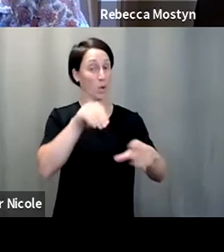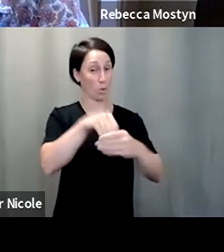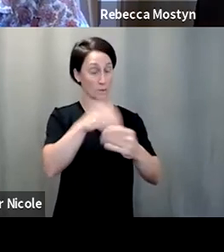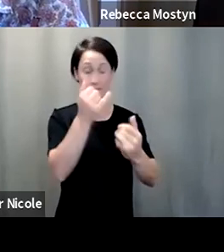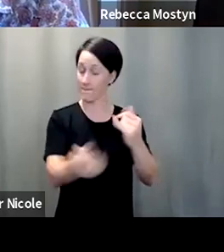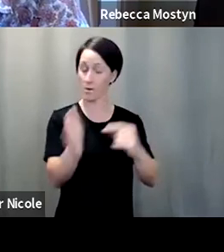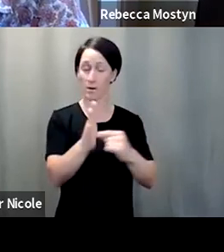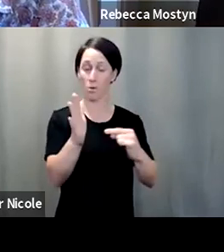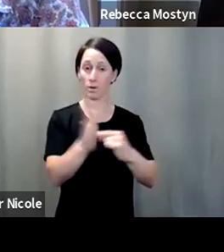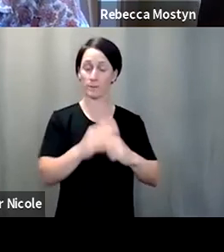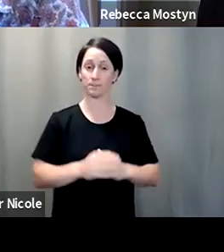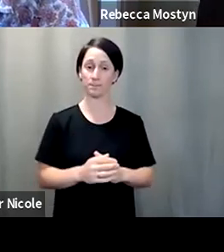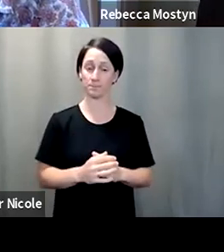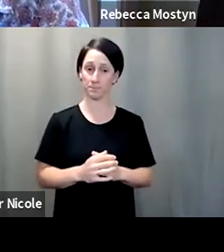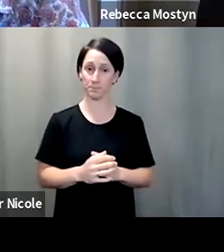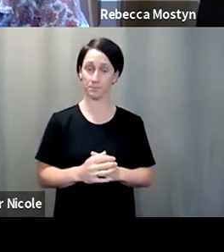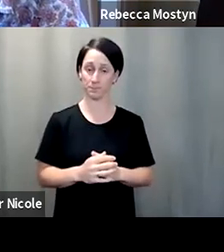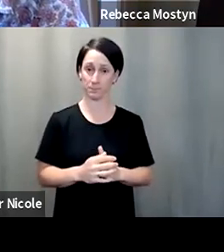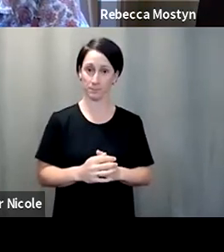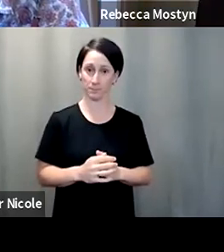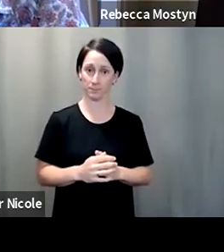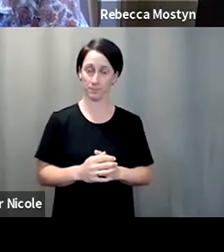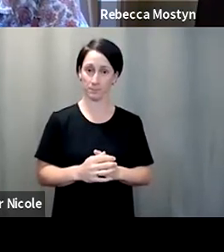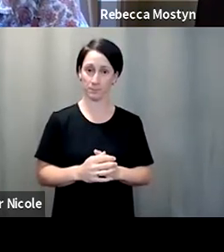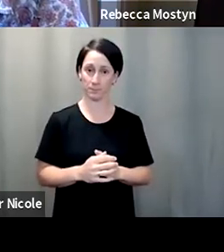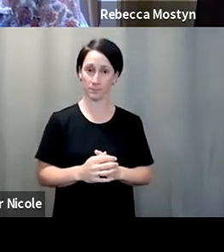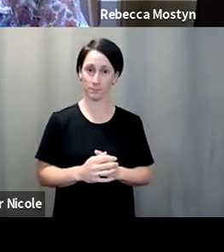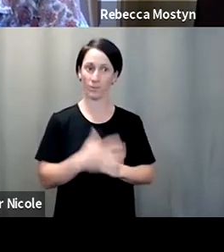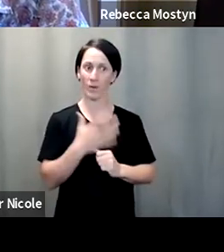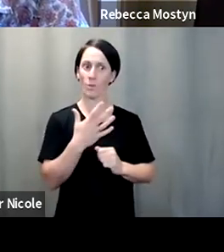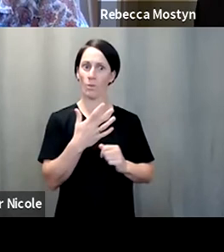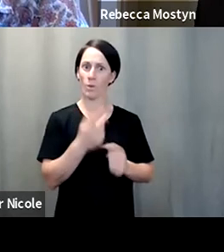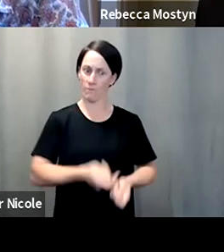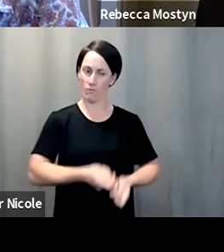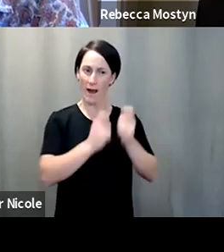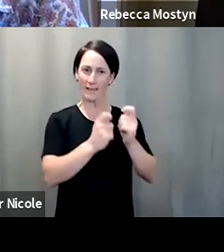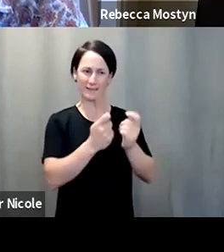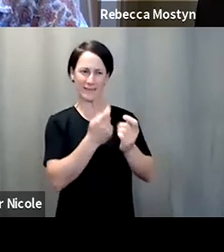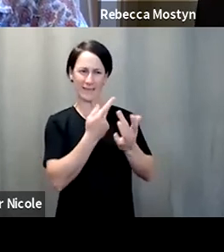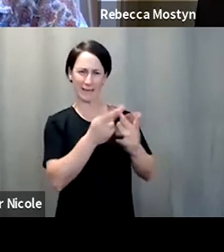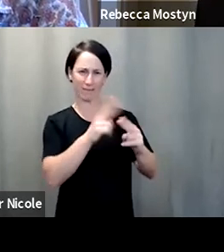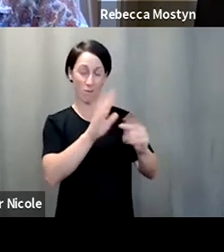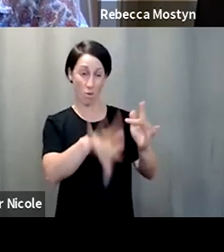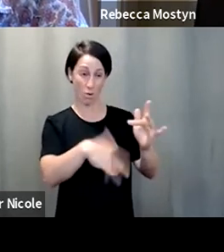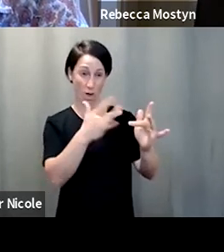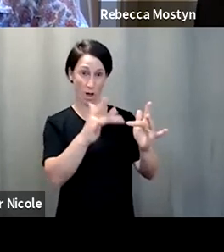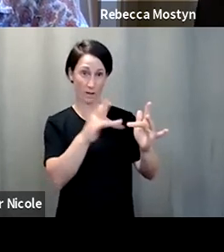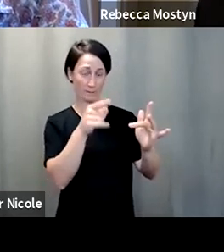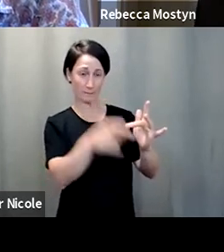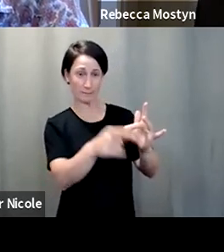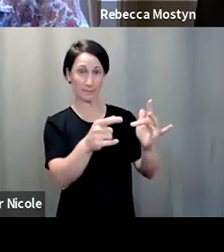And Alan also talked about some of the issues around equity in the US as well. And that's